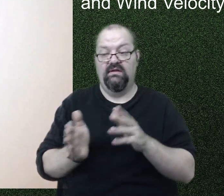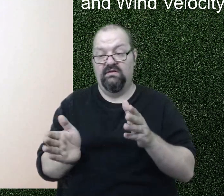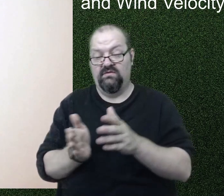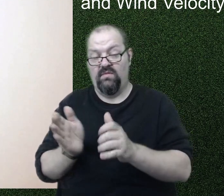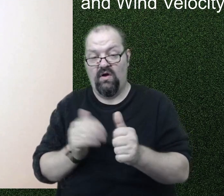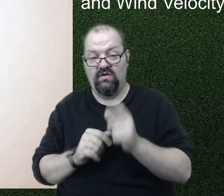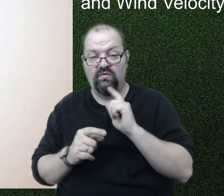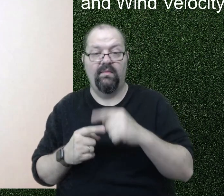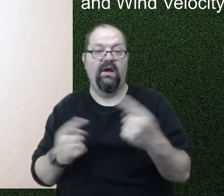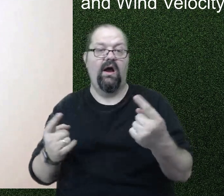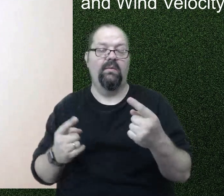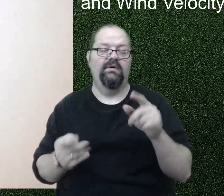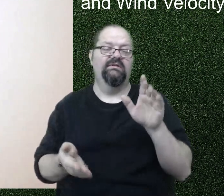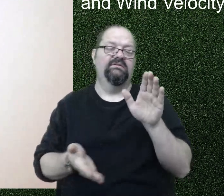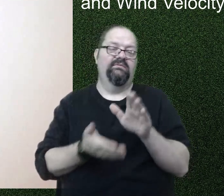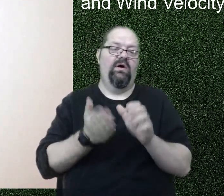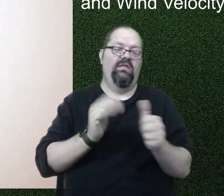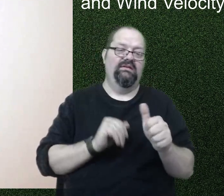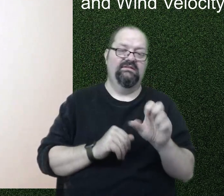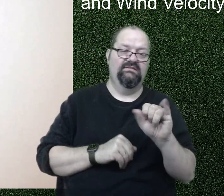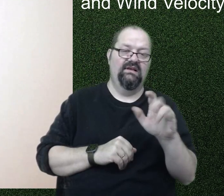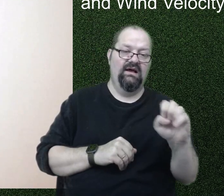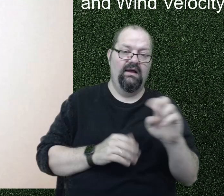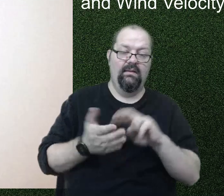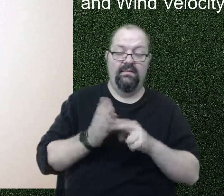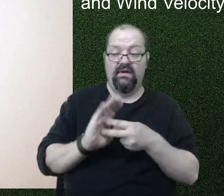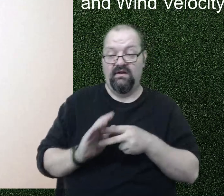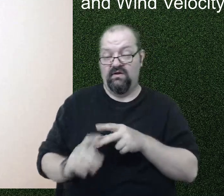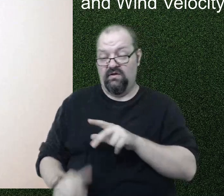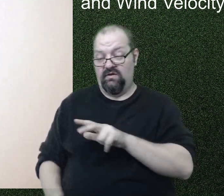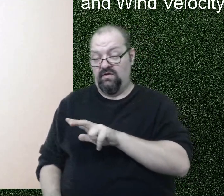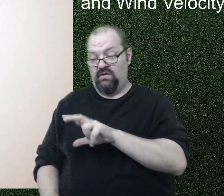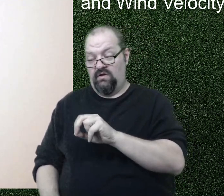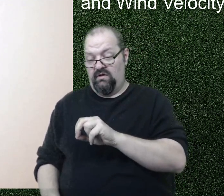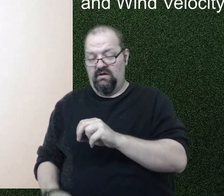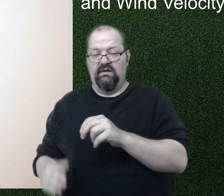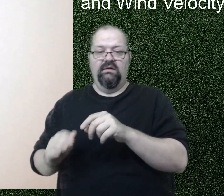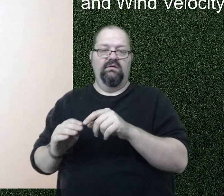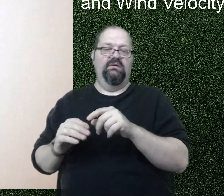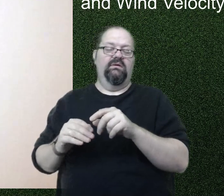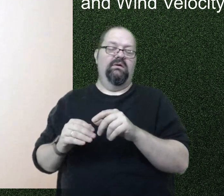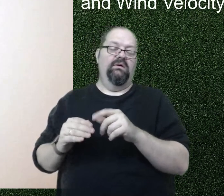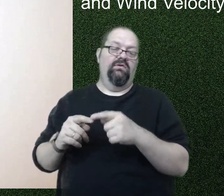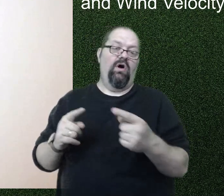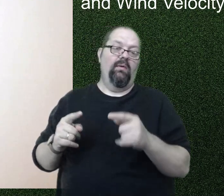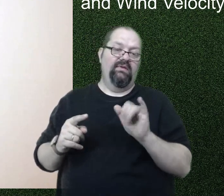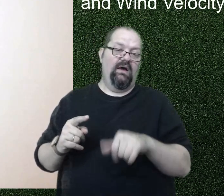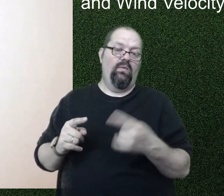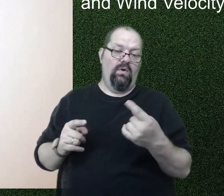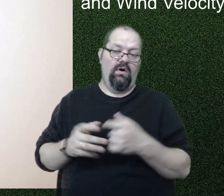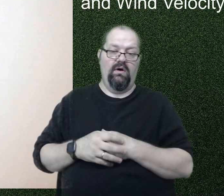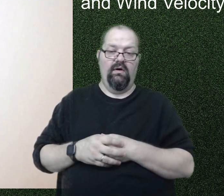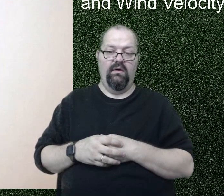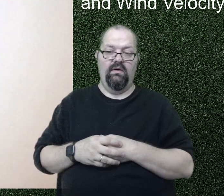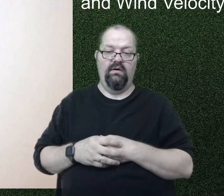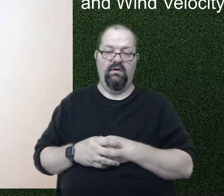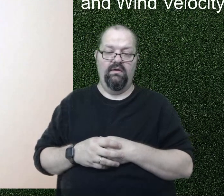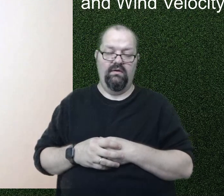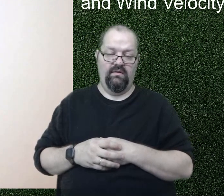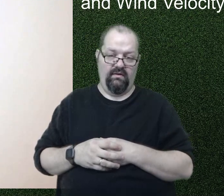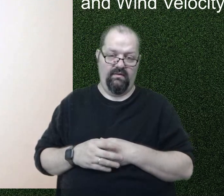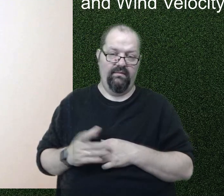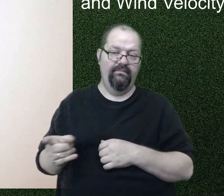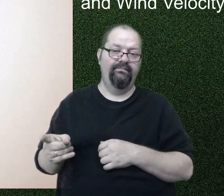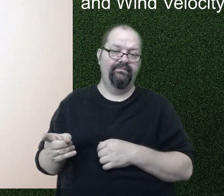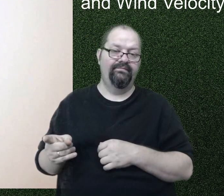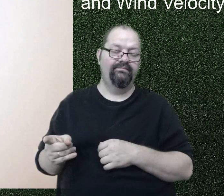is opposite the smallest side. So 30 degrees is opposite the 1. In a 30, 60, 90 triangle,